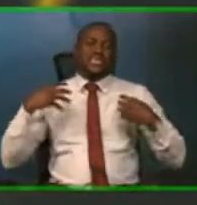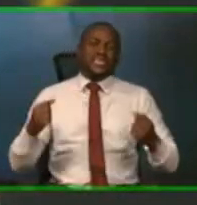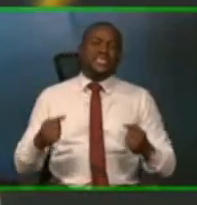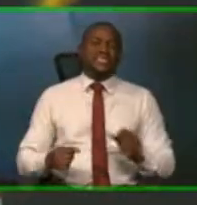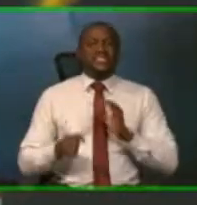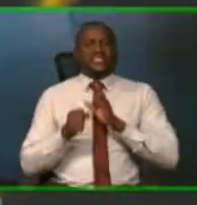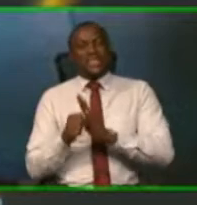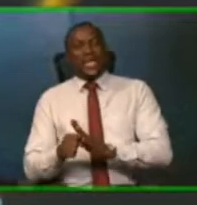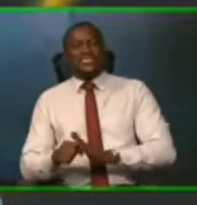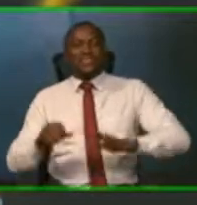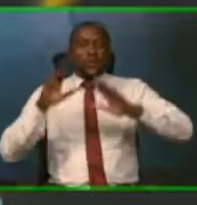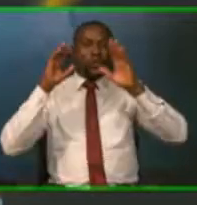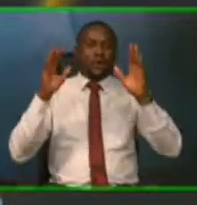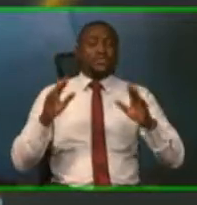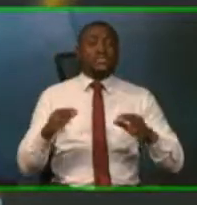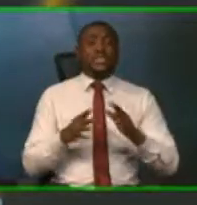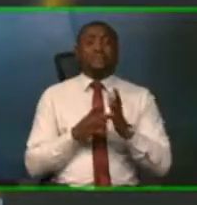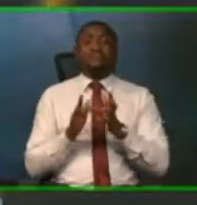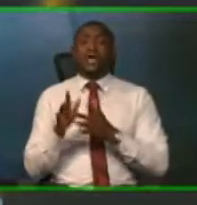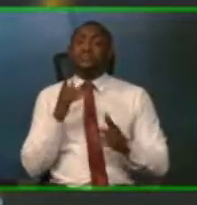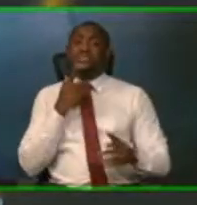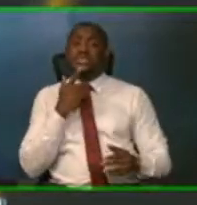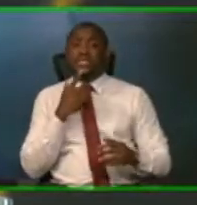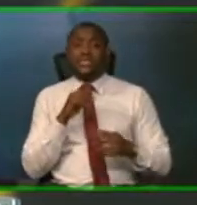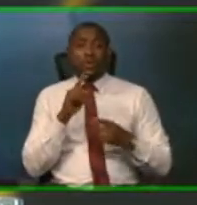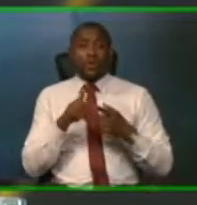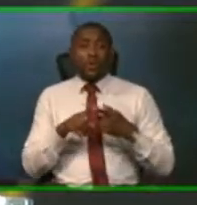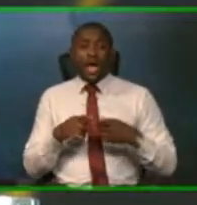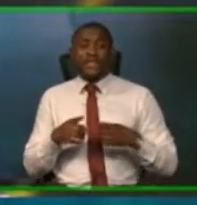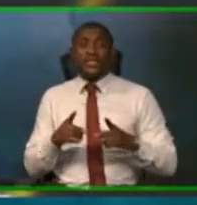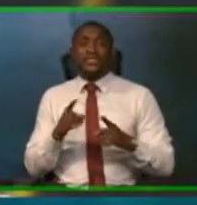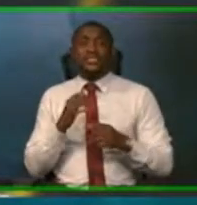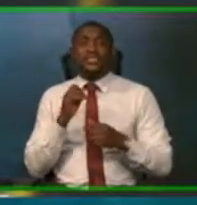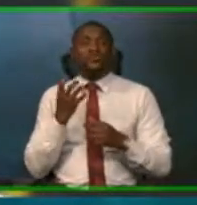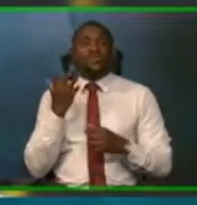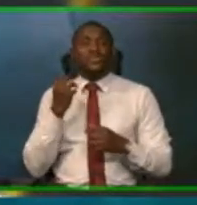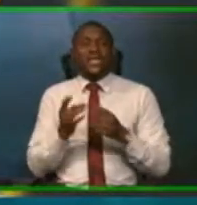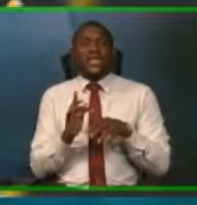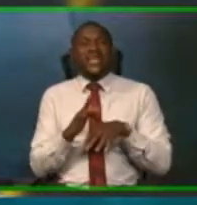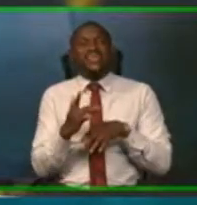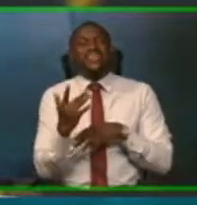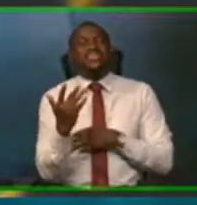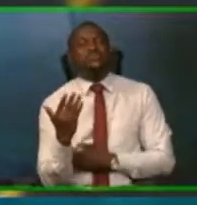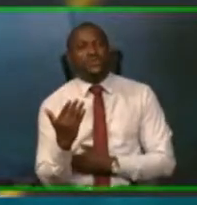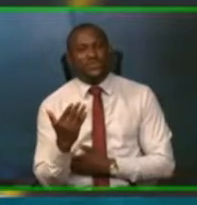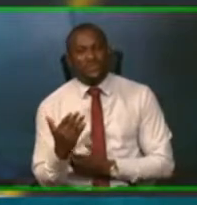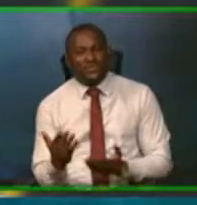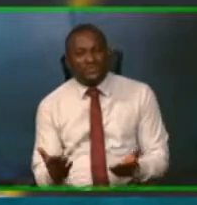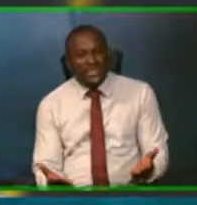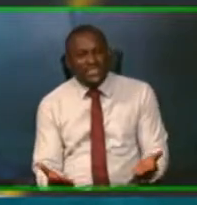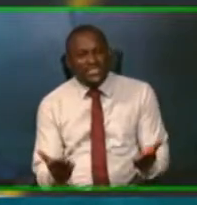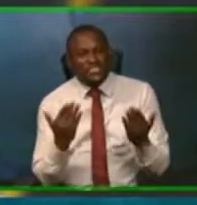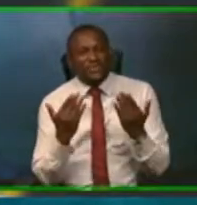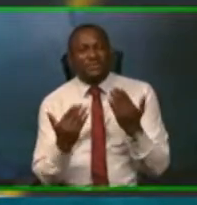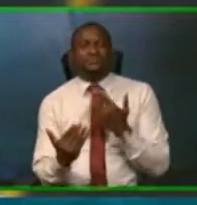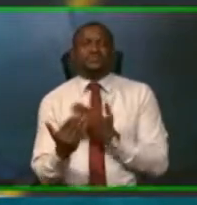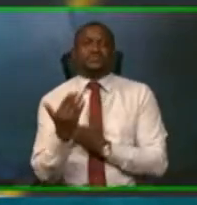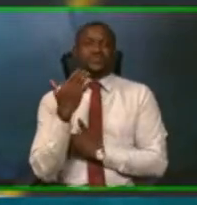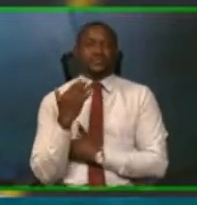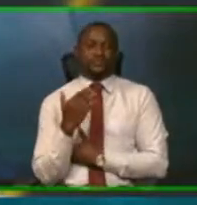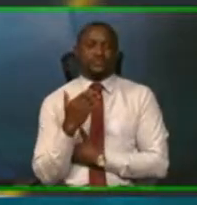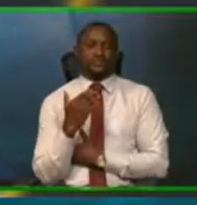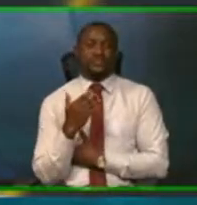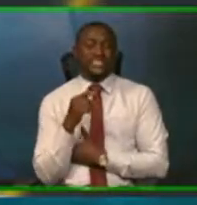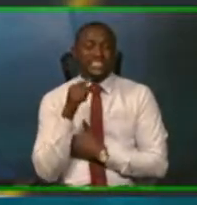the Bible says that while it was early in the morning, rising up a great while before day, please help me, he